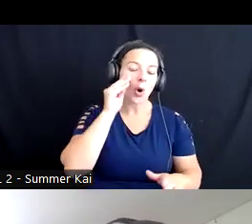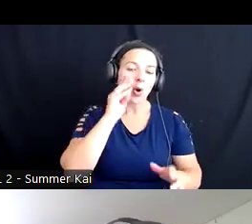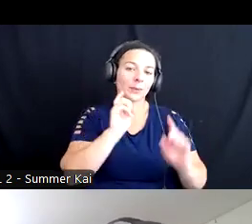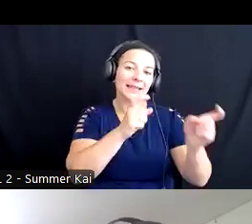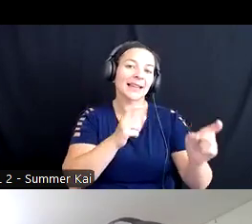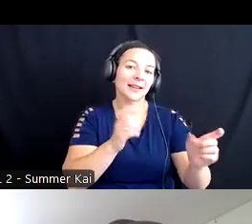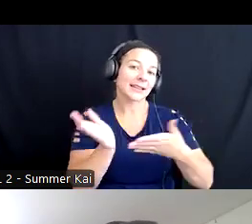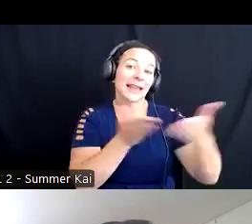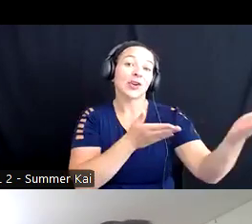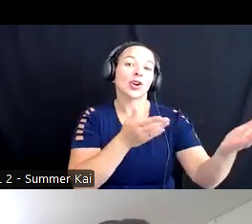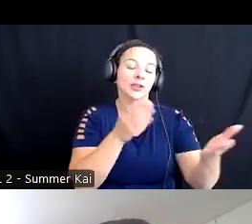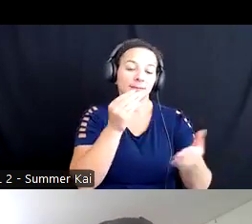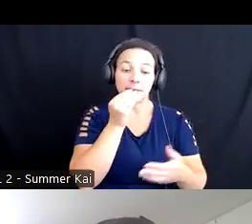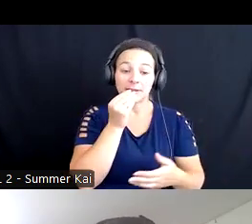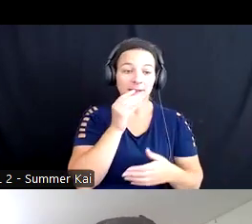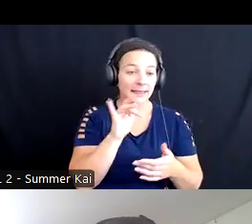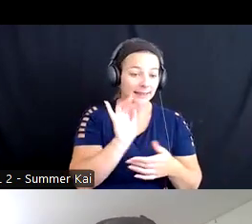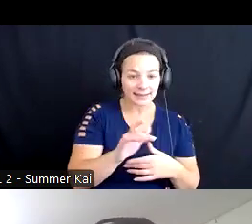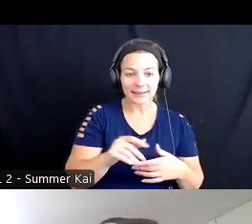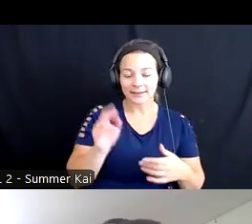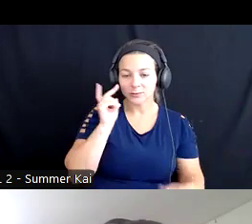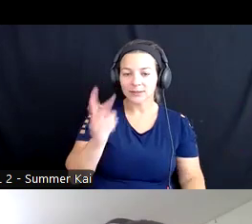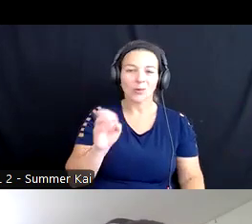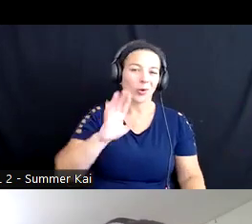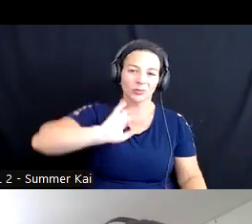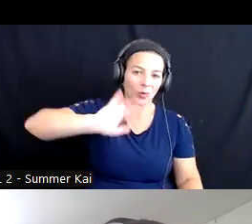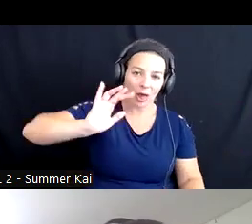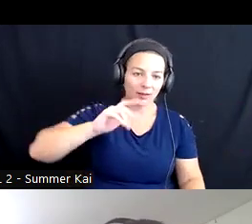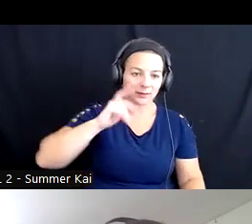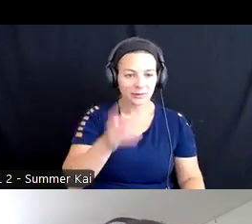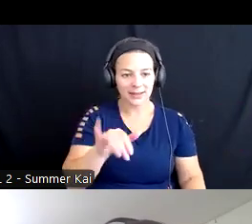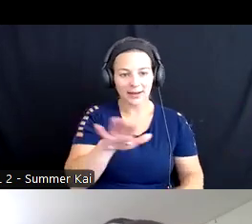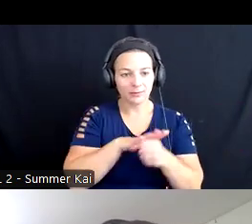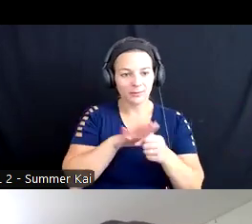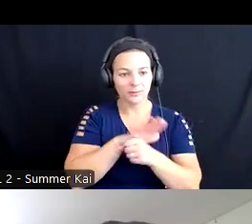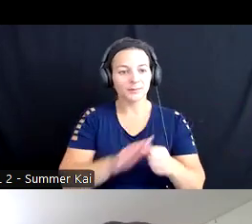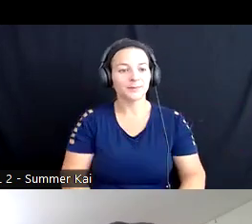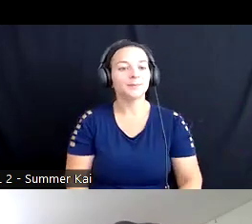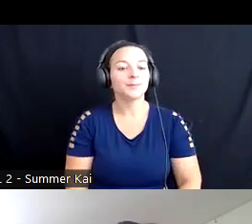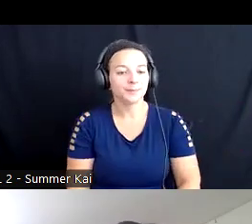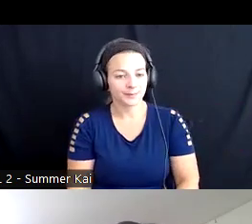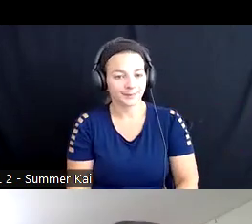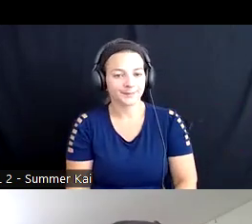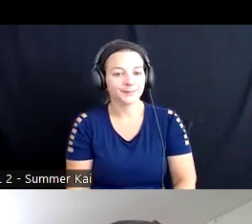could click on that and we're automatically scrolled down to the home delivered meals section.